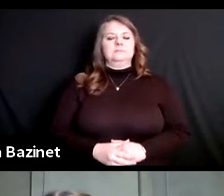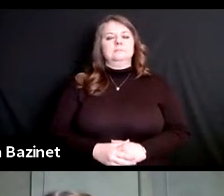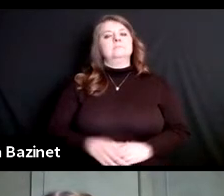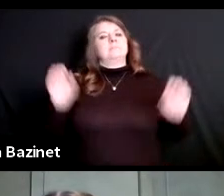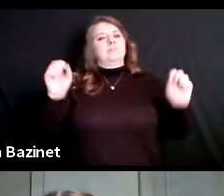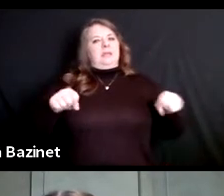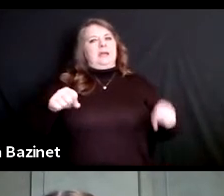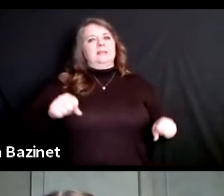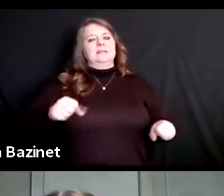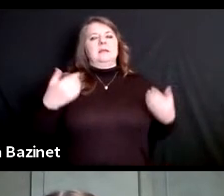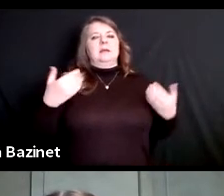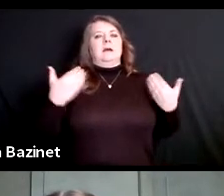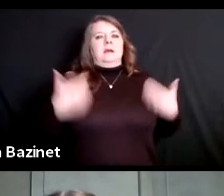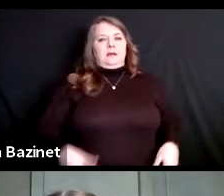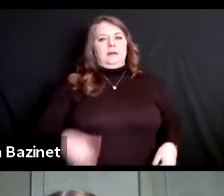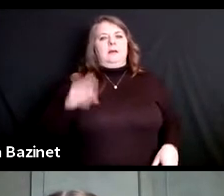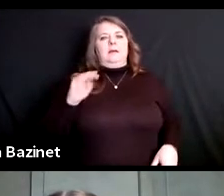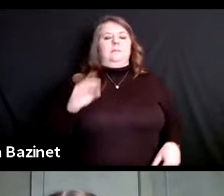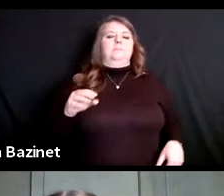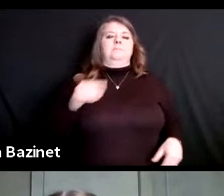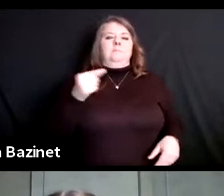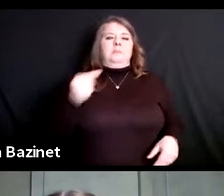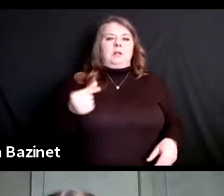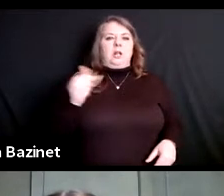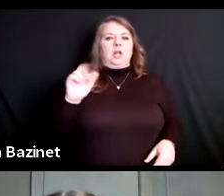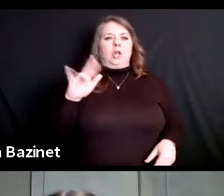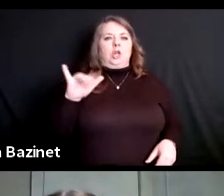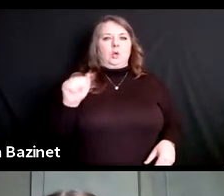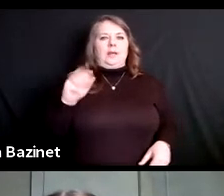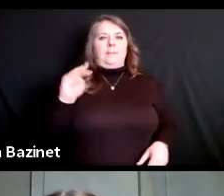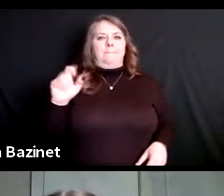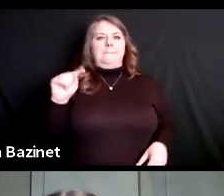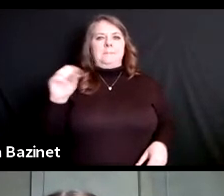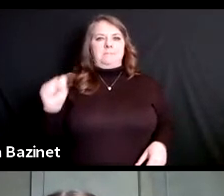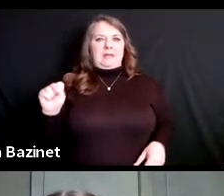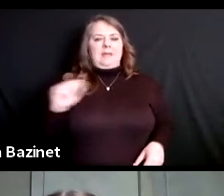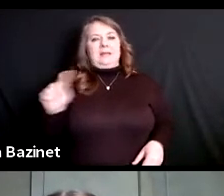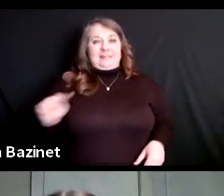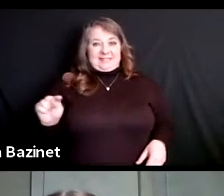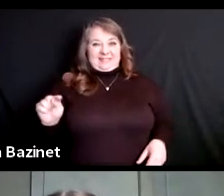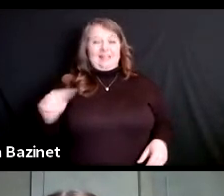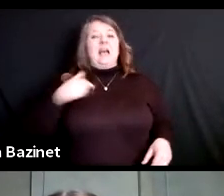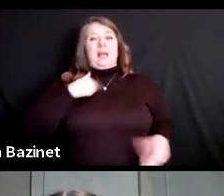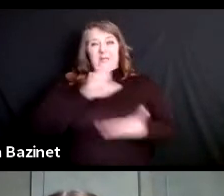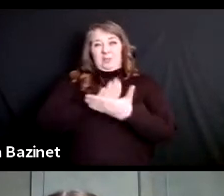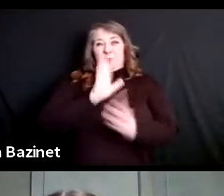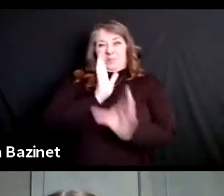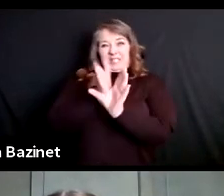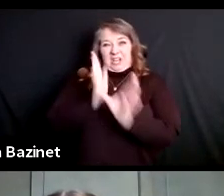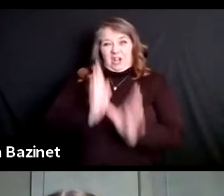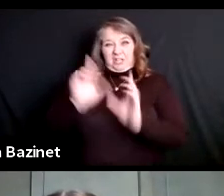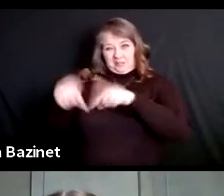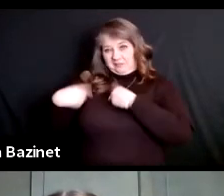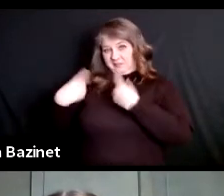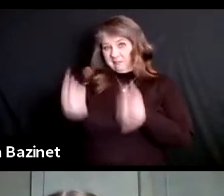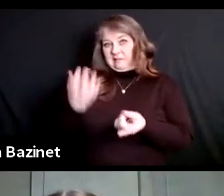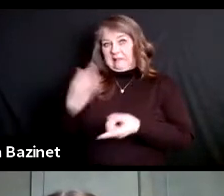Yes, Gloria Matz. I have worked for the Pasco School District as a school psychologist since